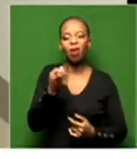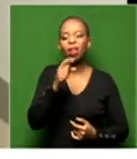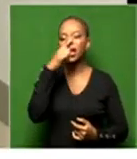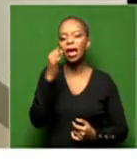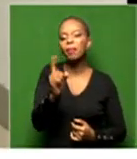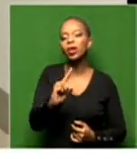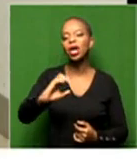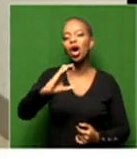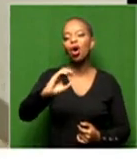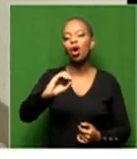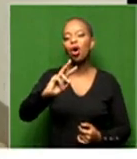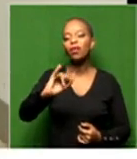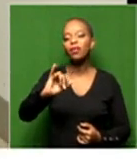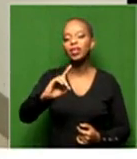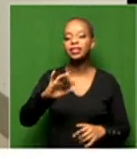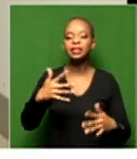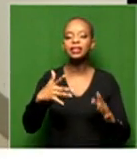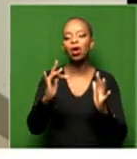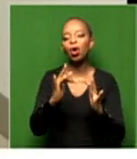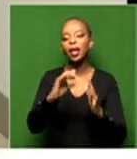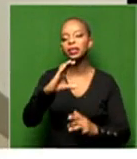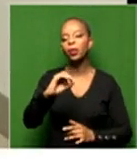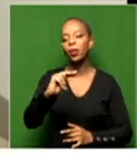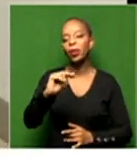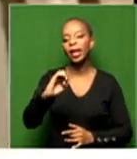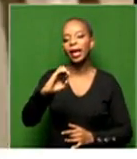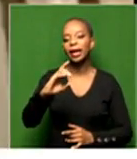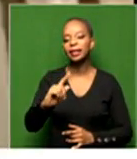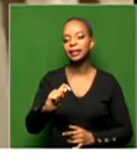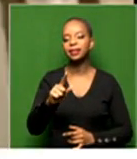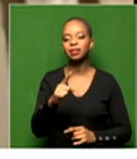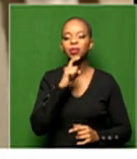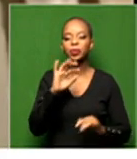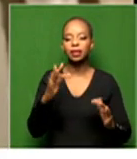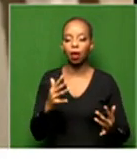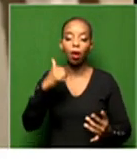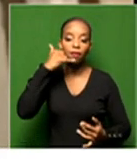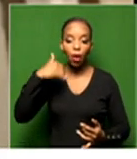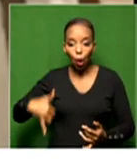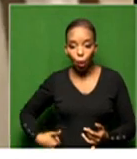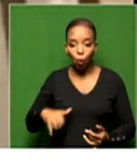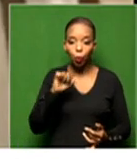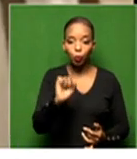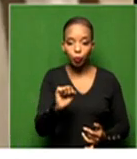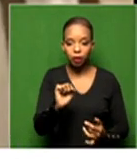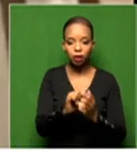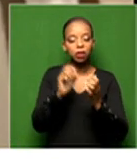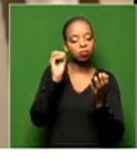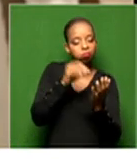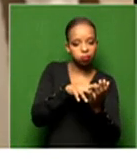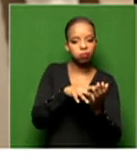an easy-to-use self-service portal to your cellular phone. It is freely accessible through WhatsApp and